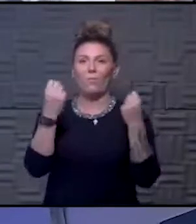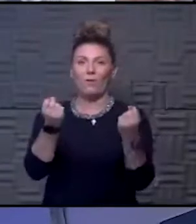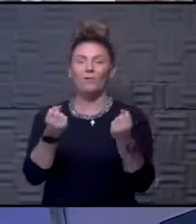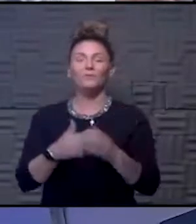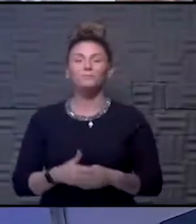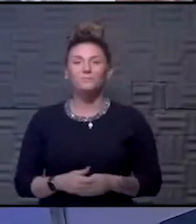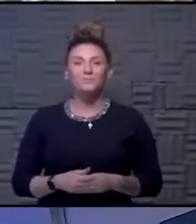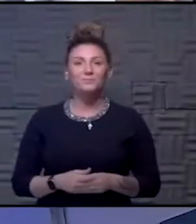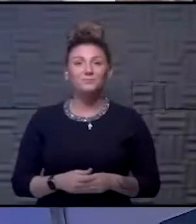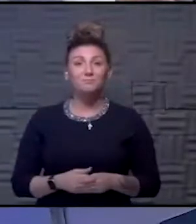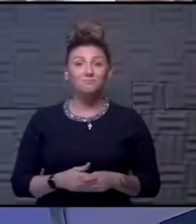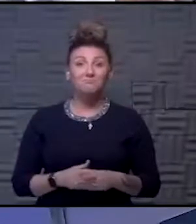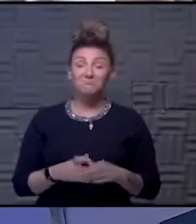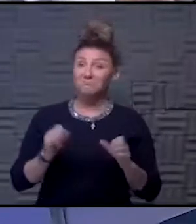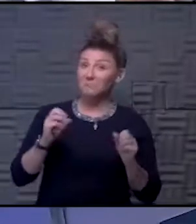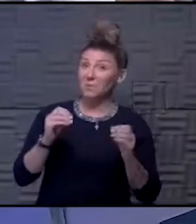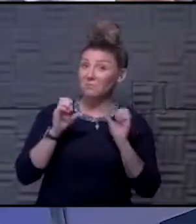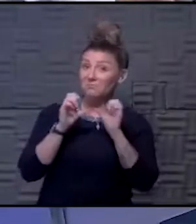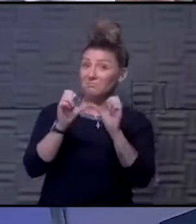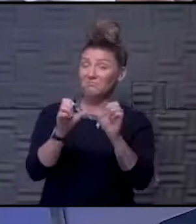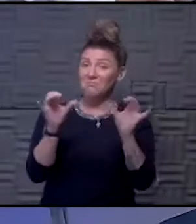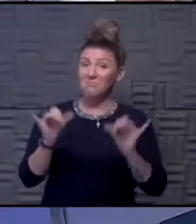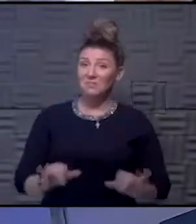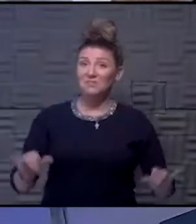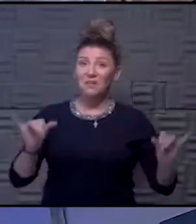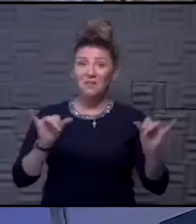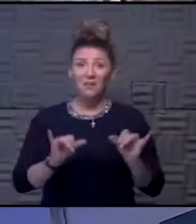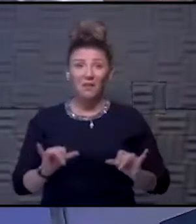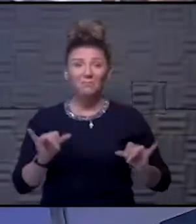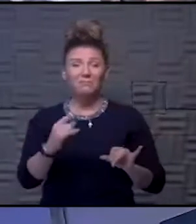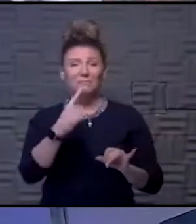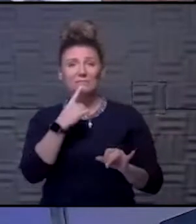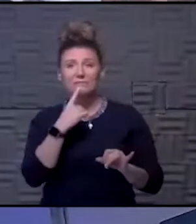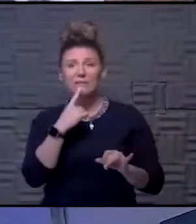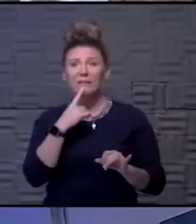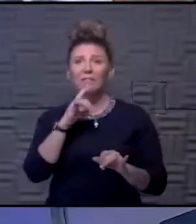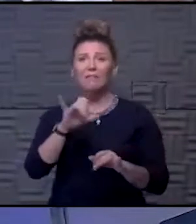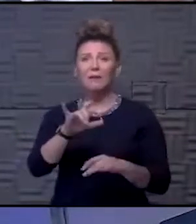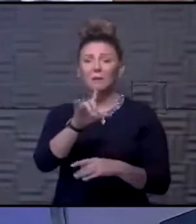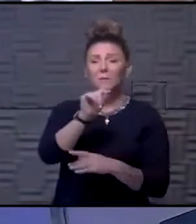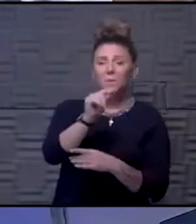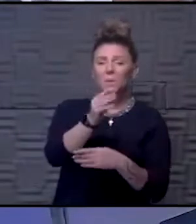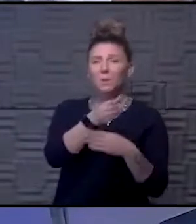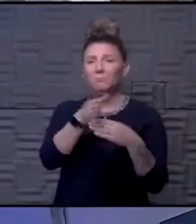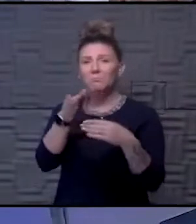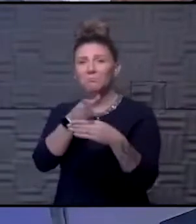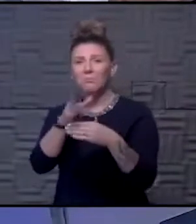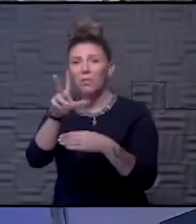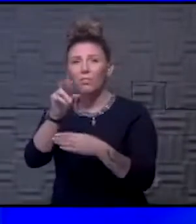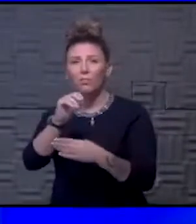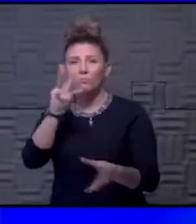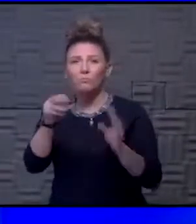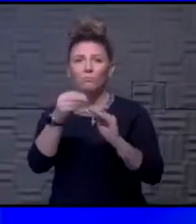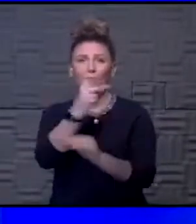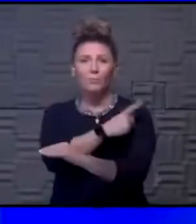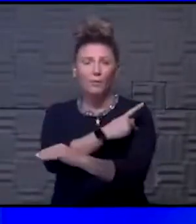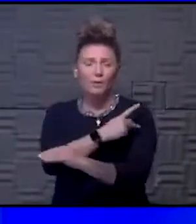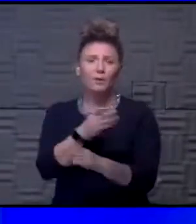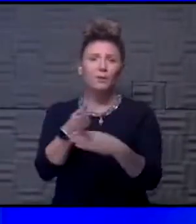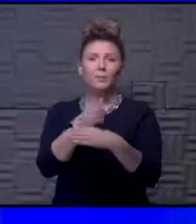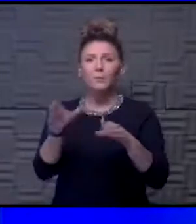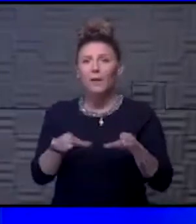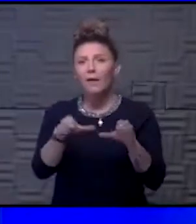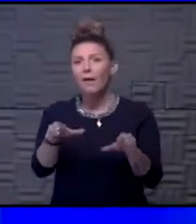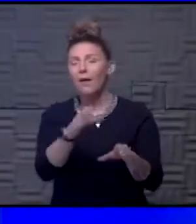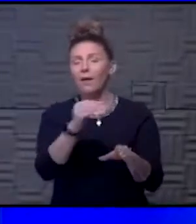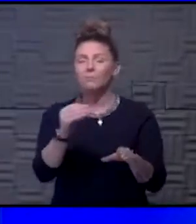So continued sort of about more of the same. Yeah, we said in that 20 to 30 total patient range between active and recovery. Obviously, we would